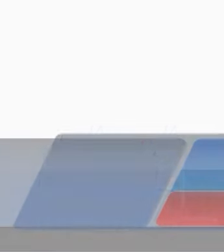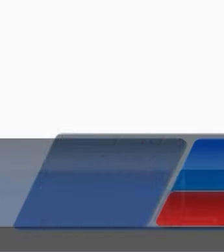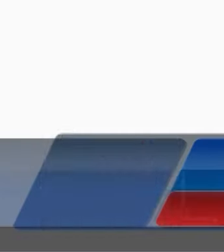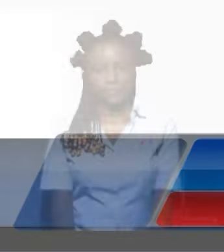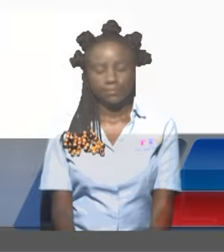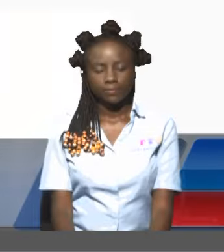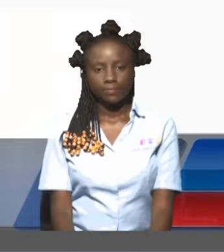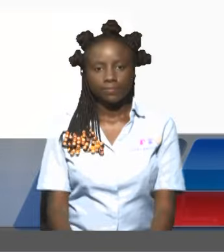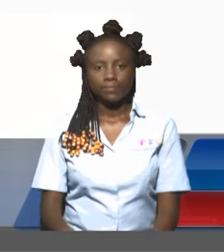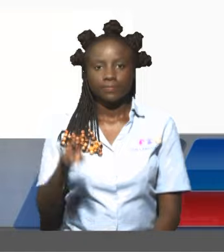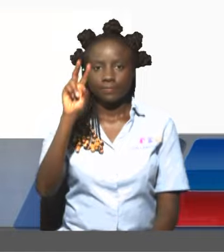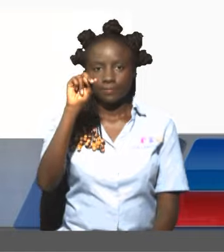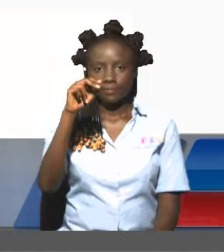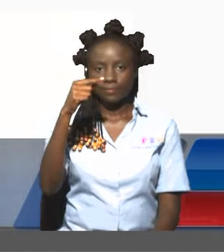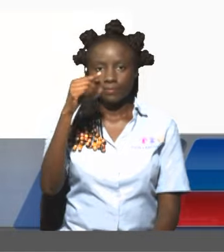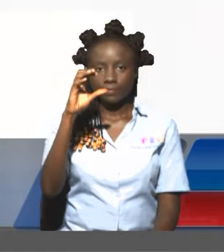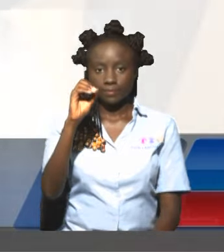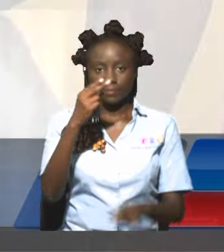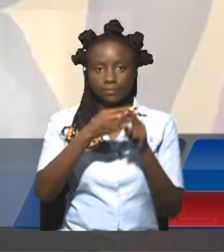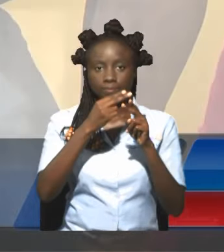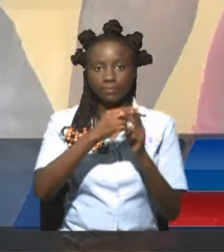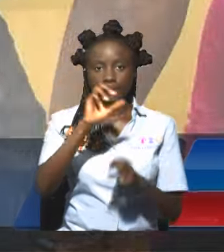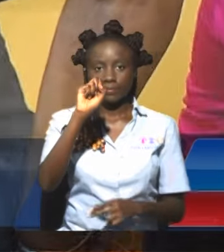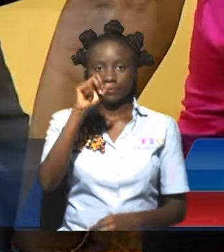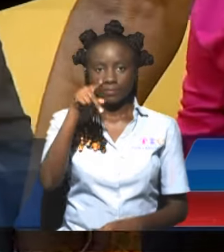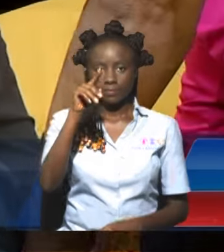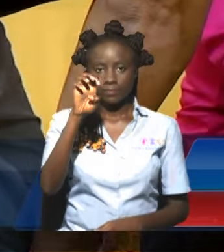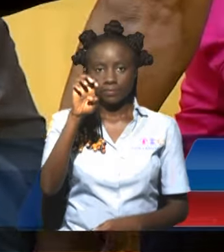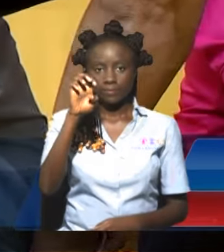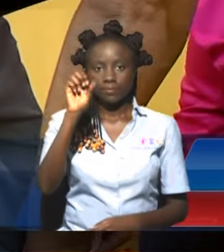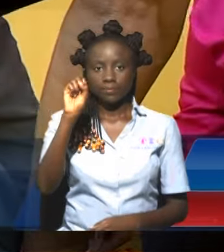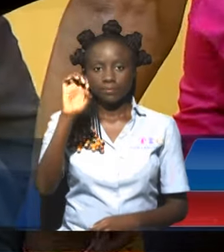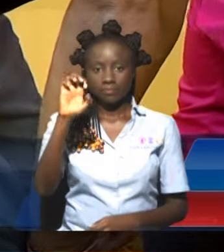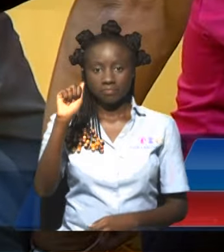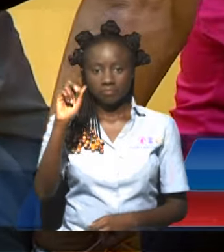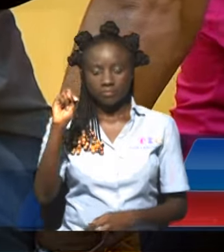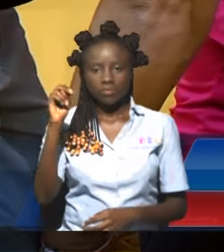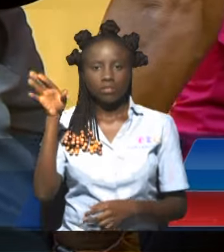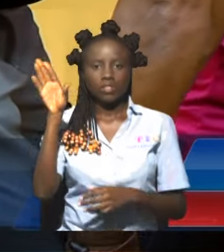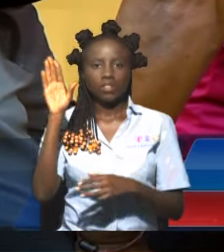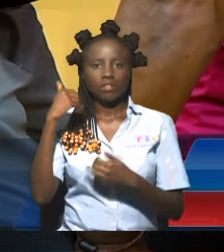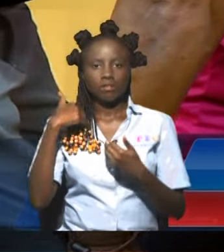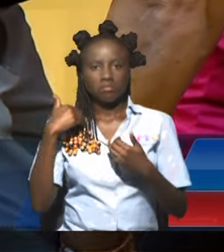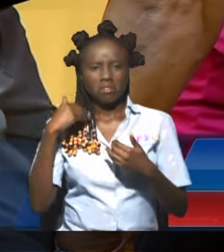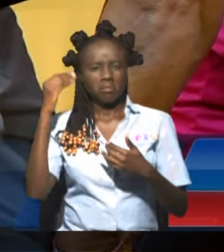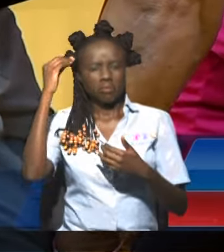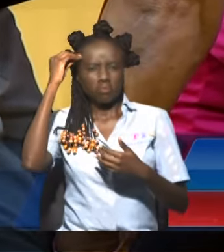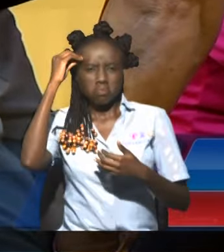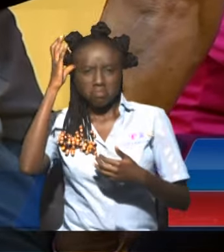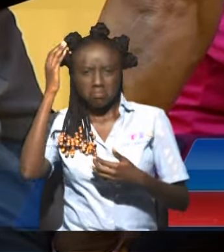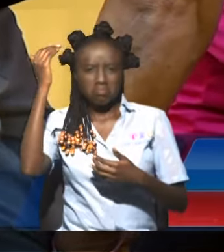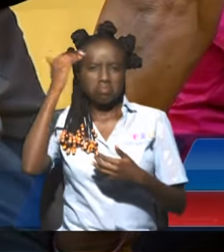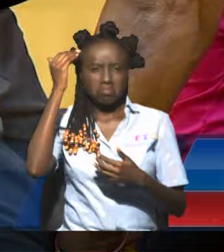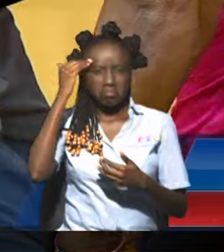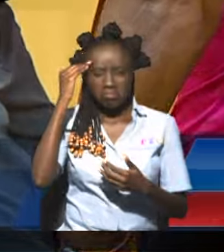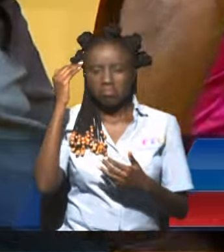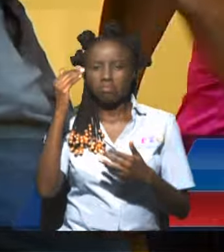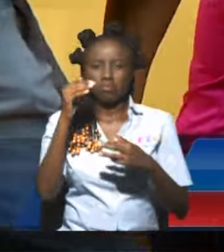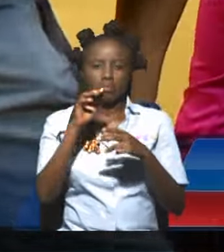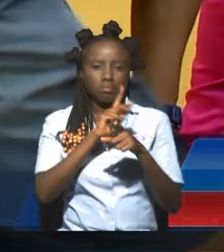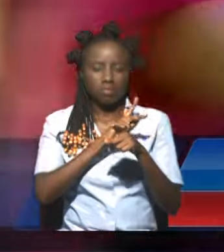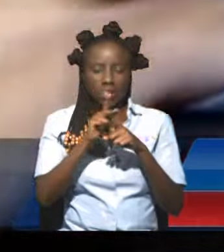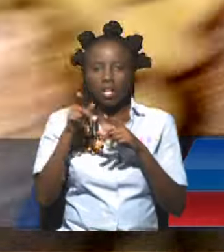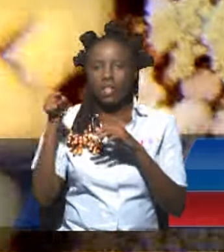Non-governmental organization Speseas has been using their knowledge, training, and expertise to educate Tobagonians on the value